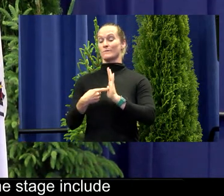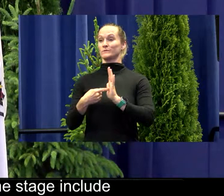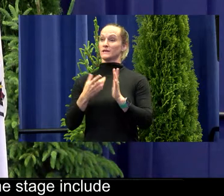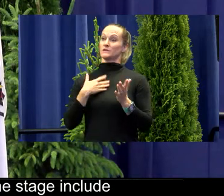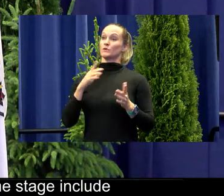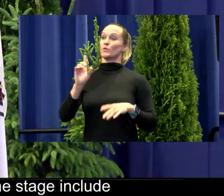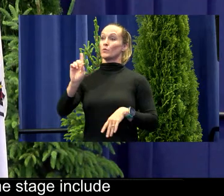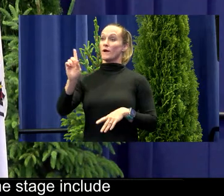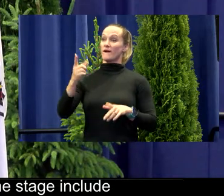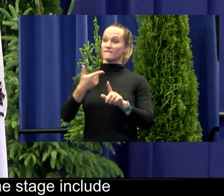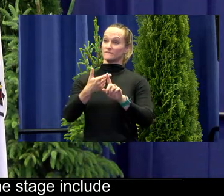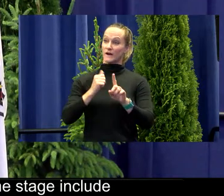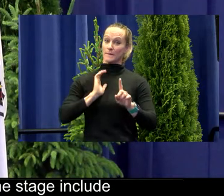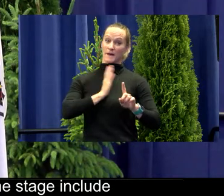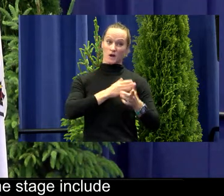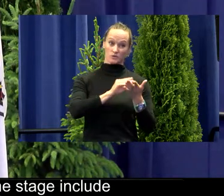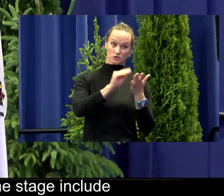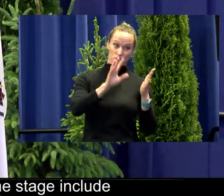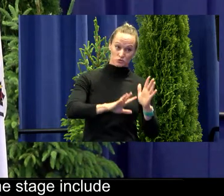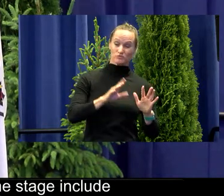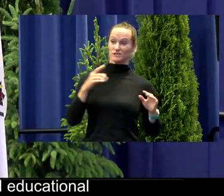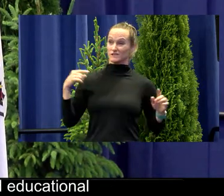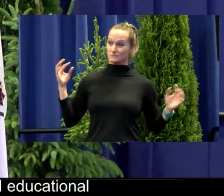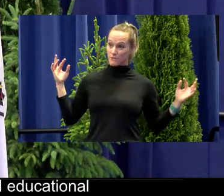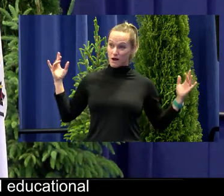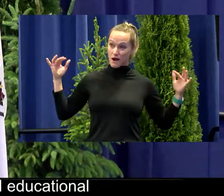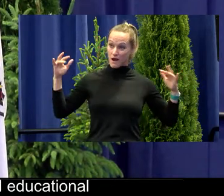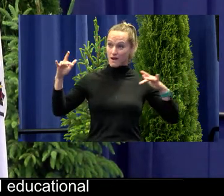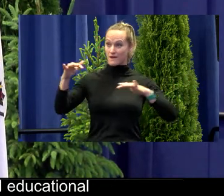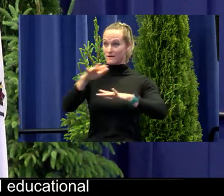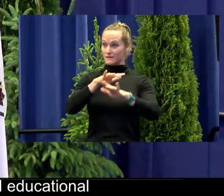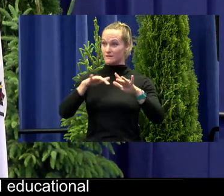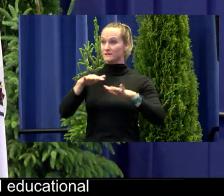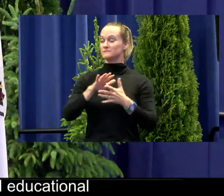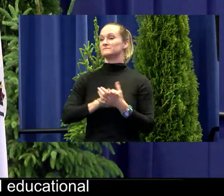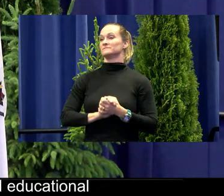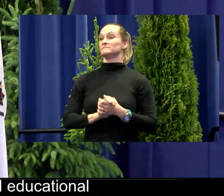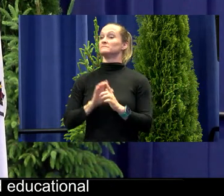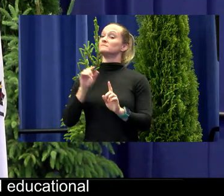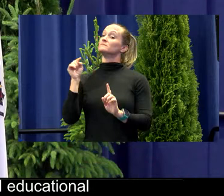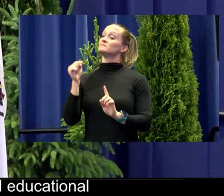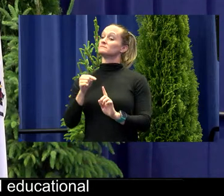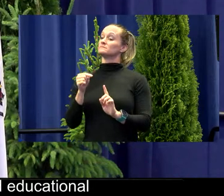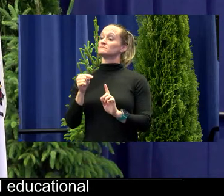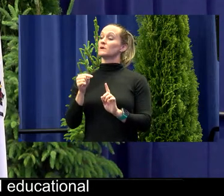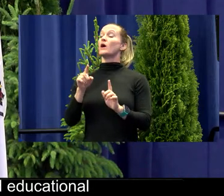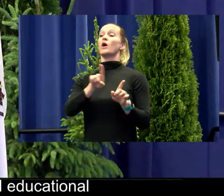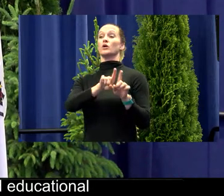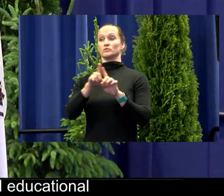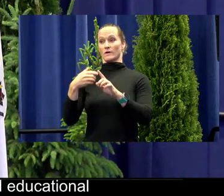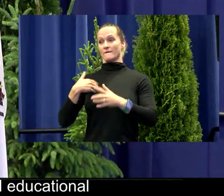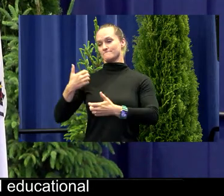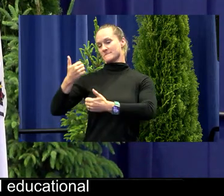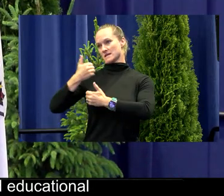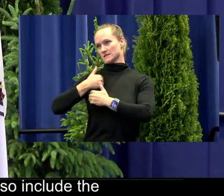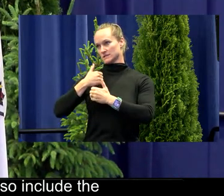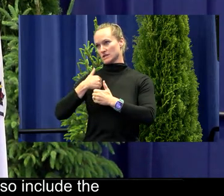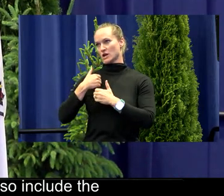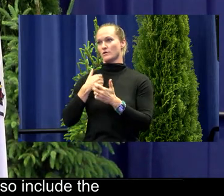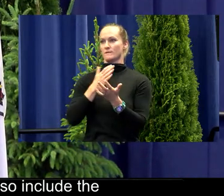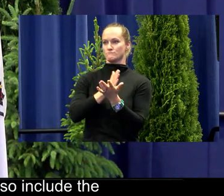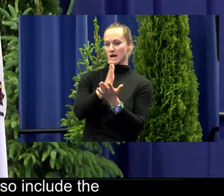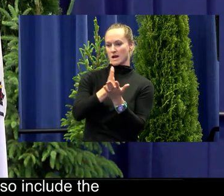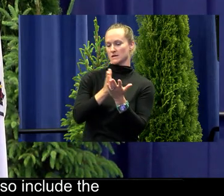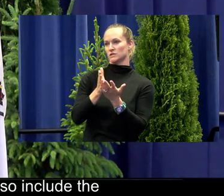educational experiences of our students and Western's global reach. They also include the branches of the military through which our